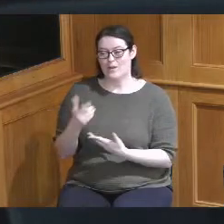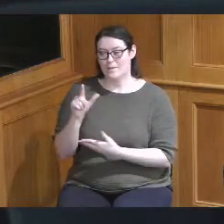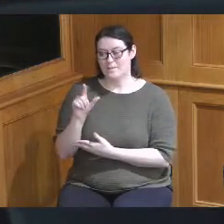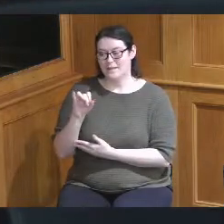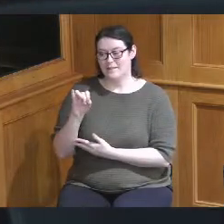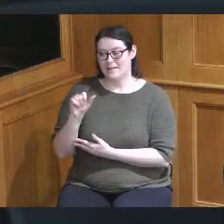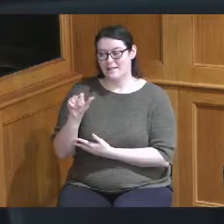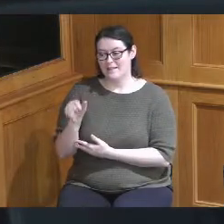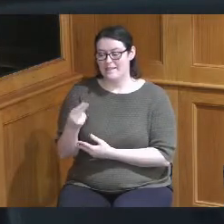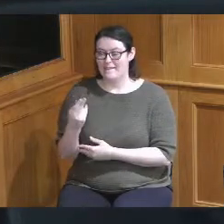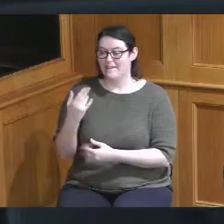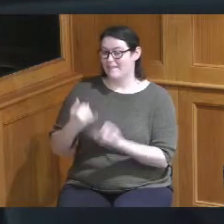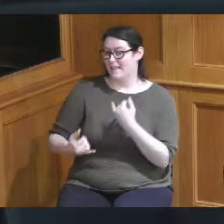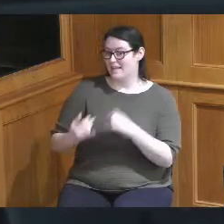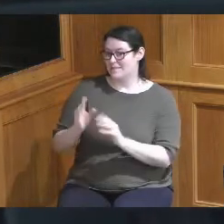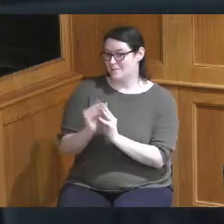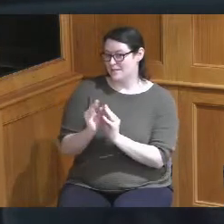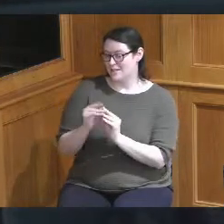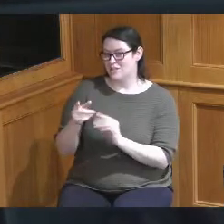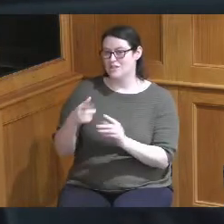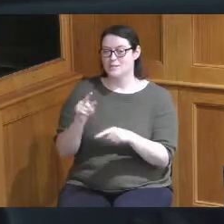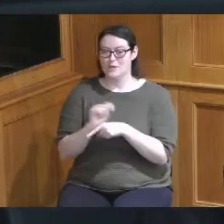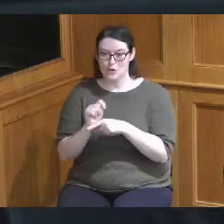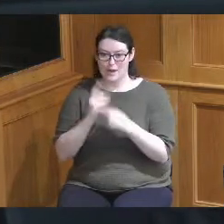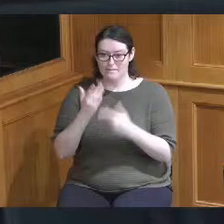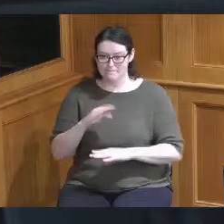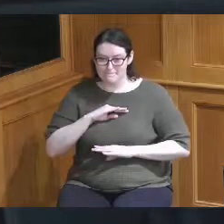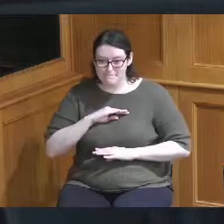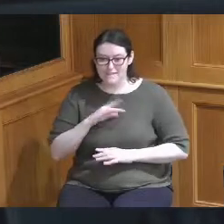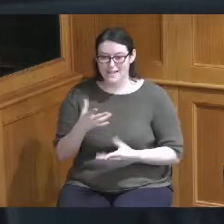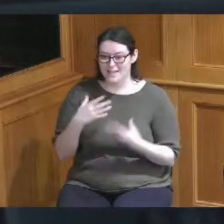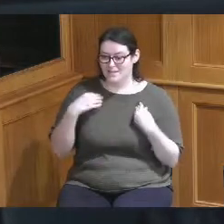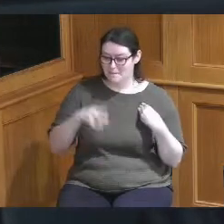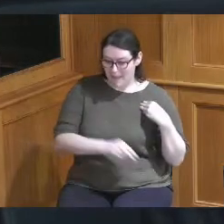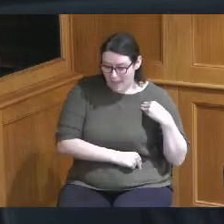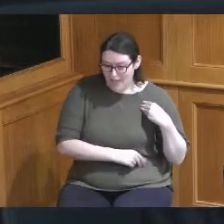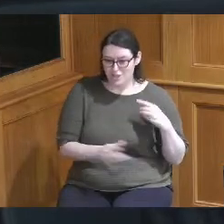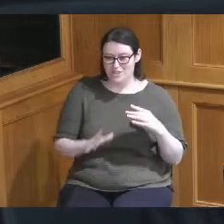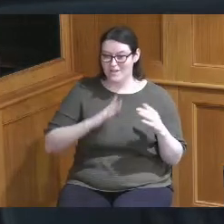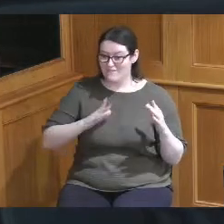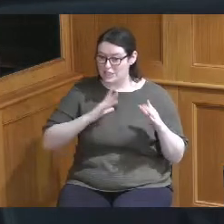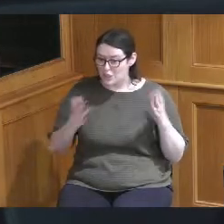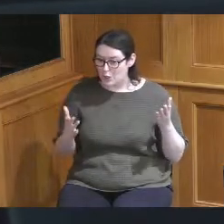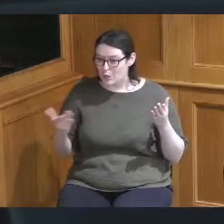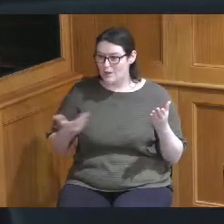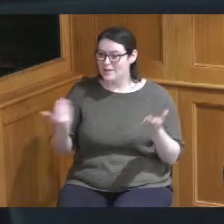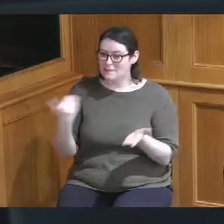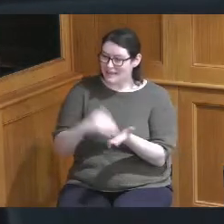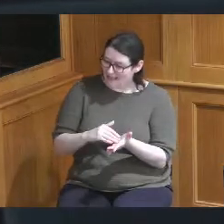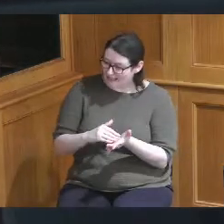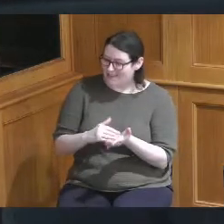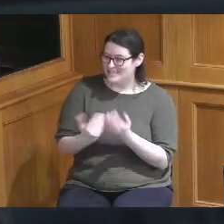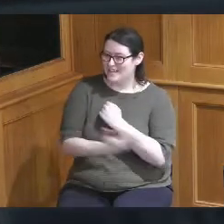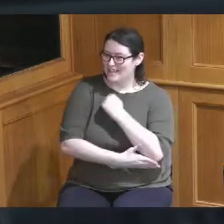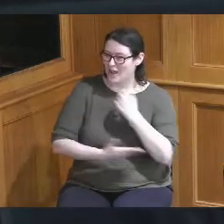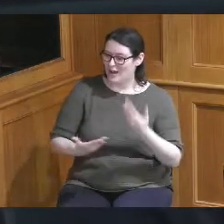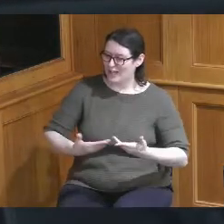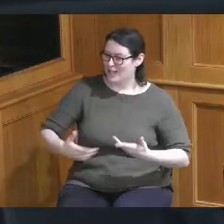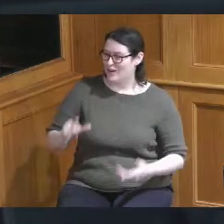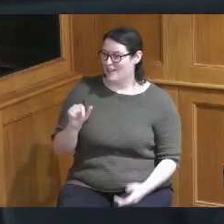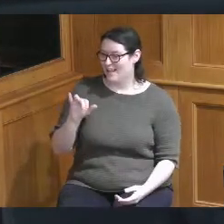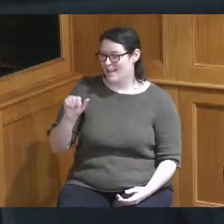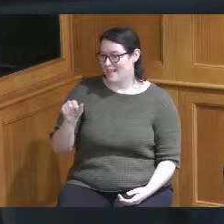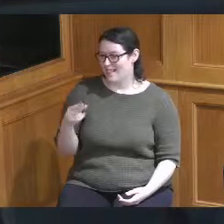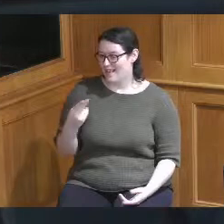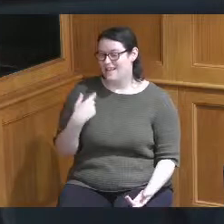at our last meeting. So she's now gone through training. She's got the badge. She's official. So welcome again to the county, Lila. And I'm going to